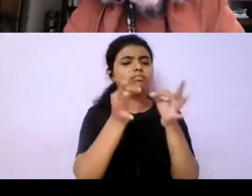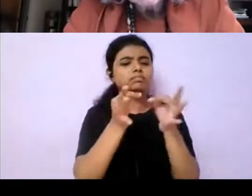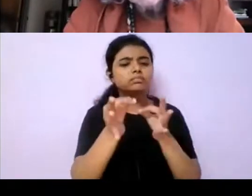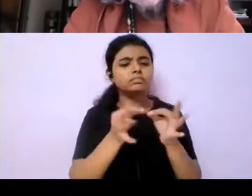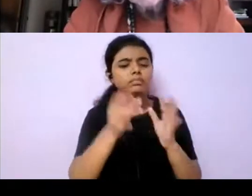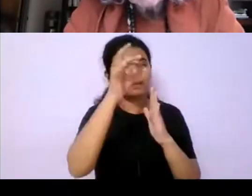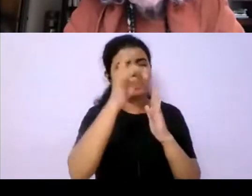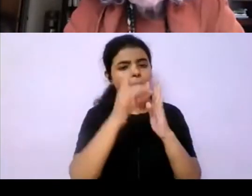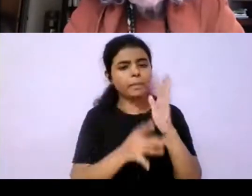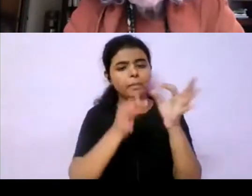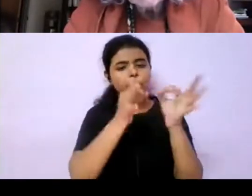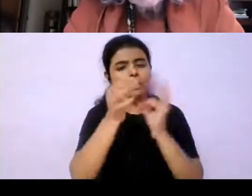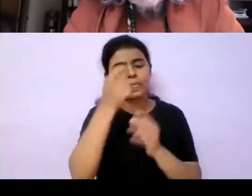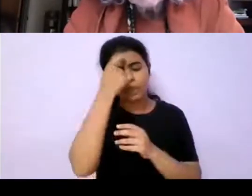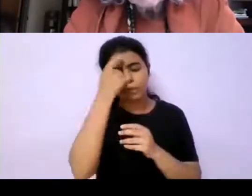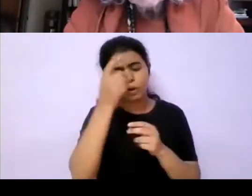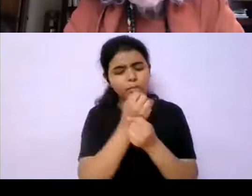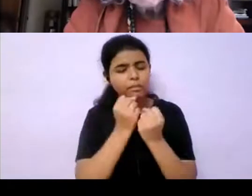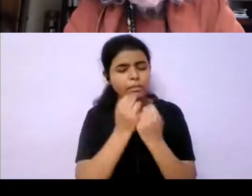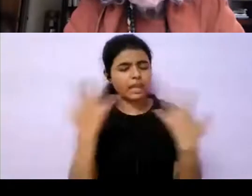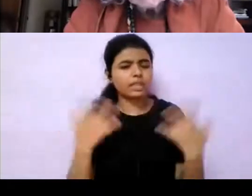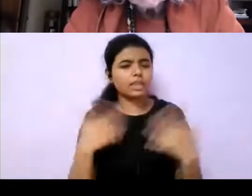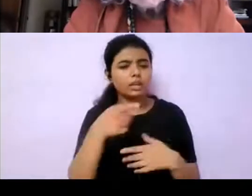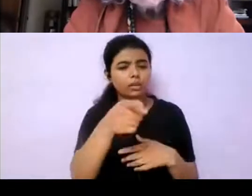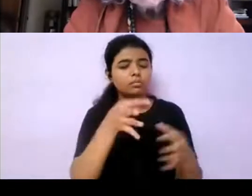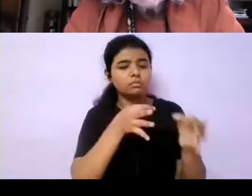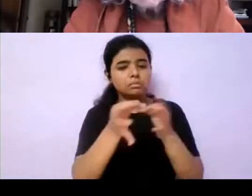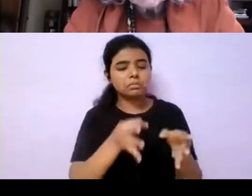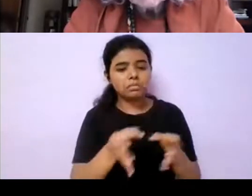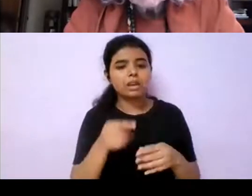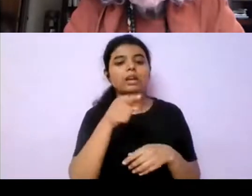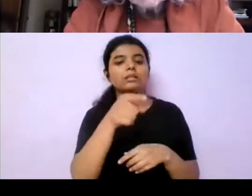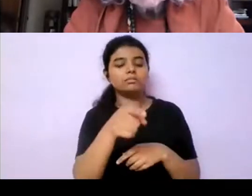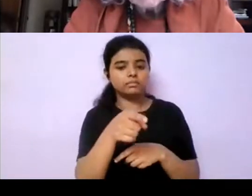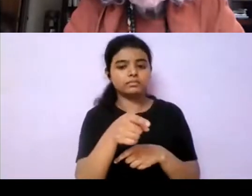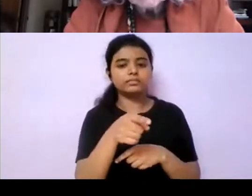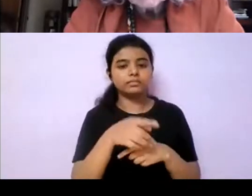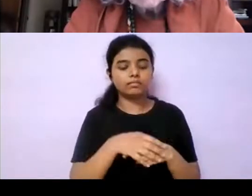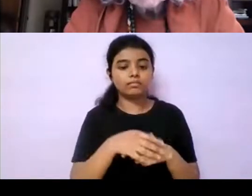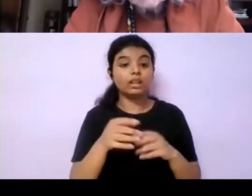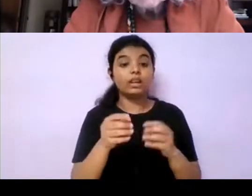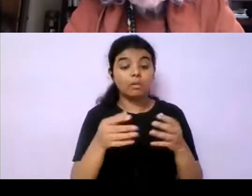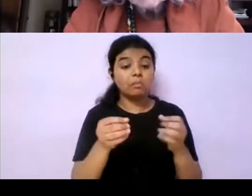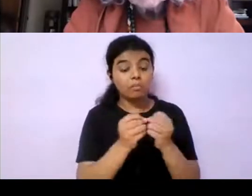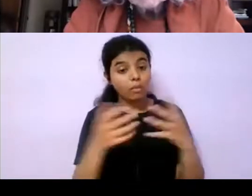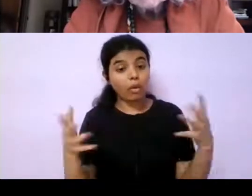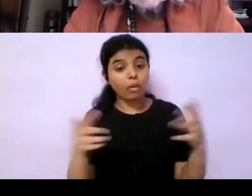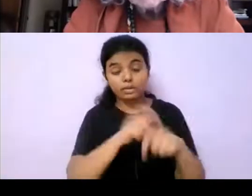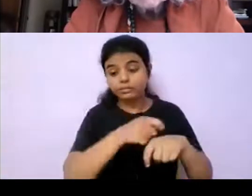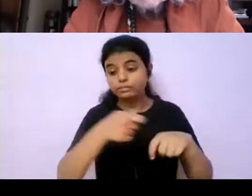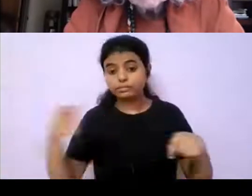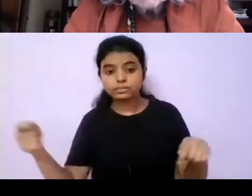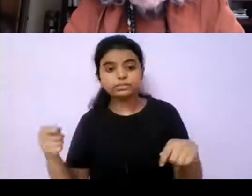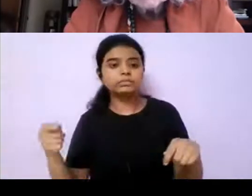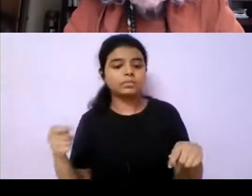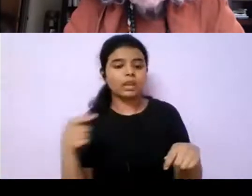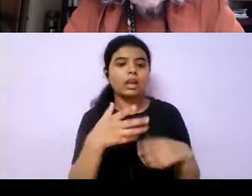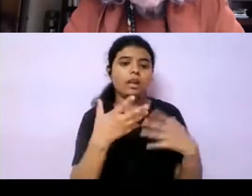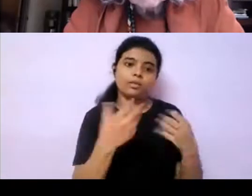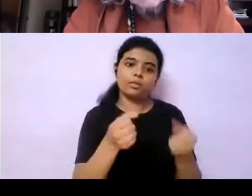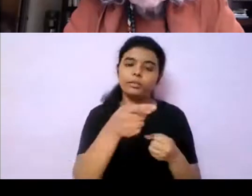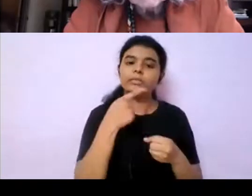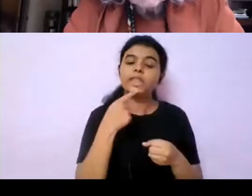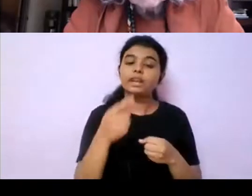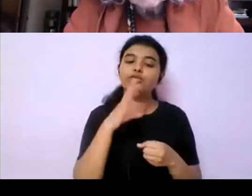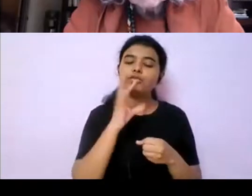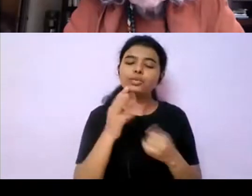of issues that needed to be elaborated with great nuance. But what I